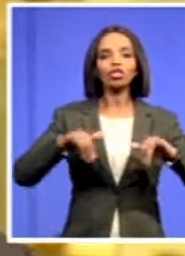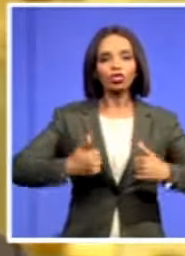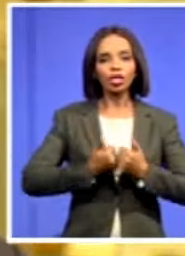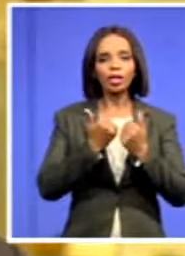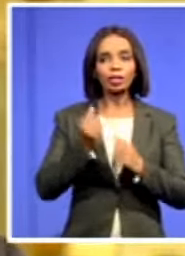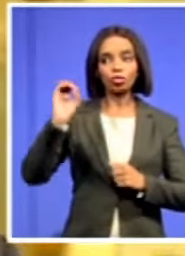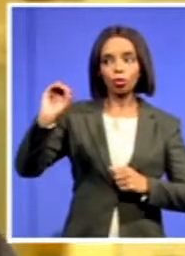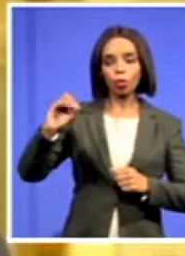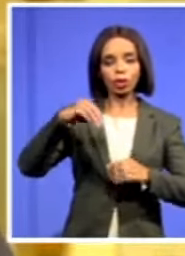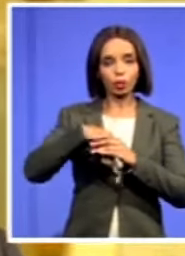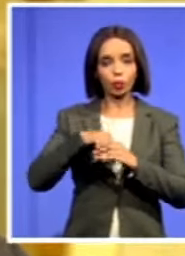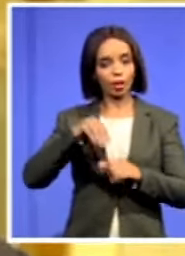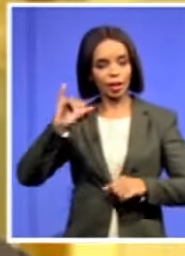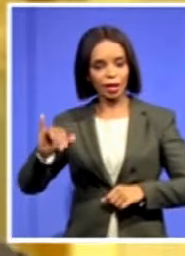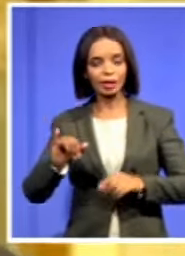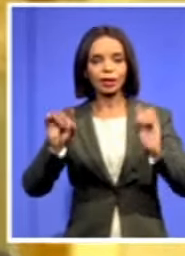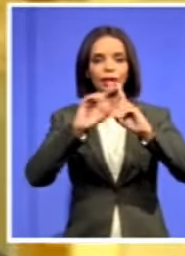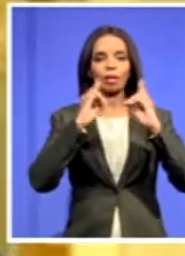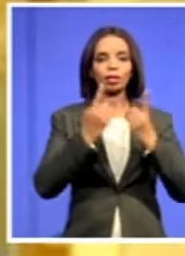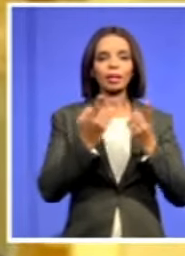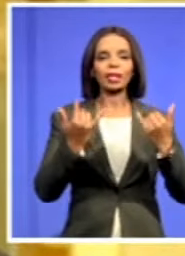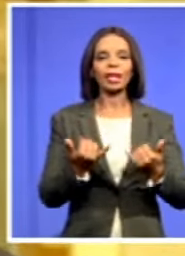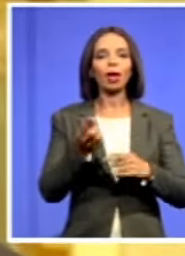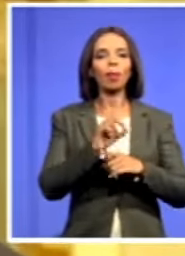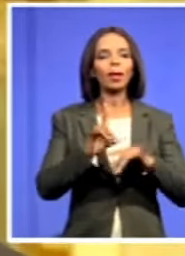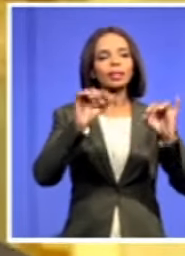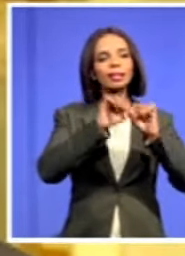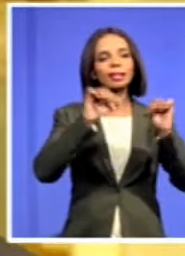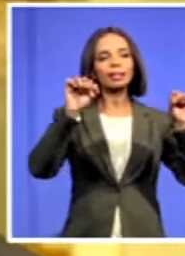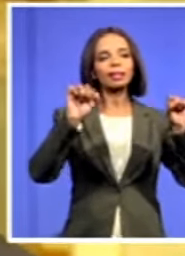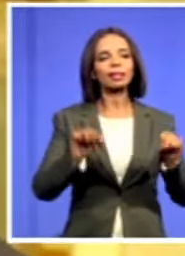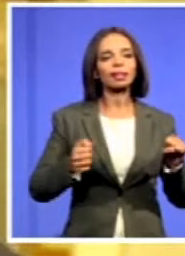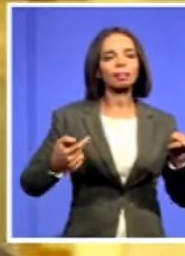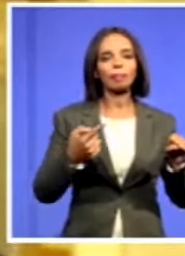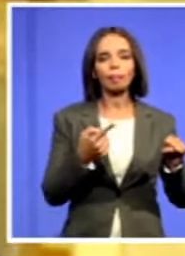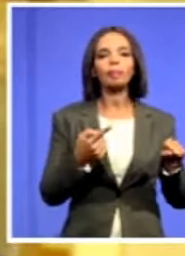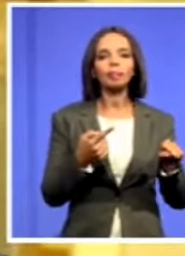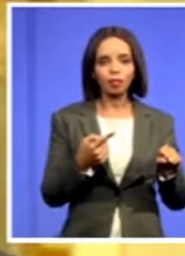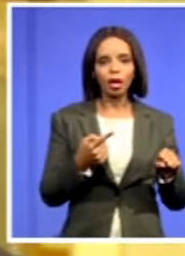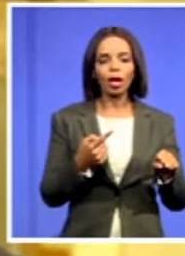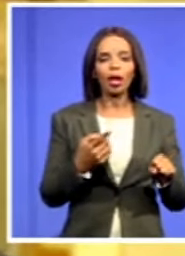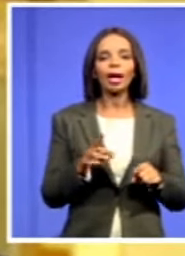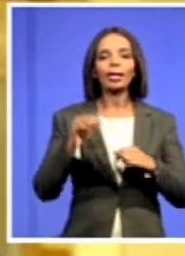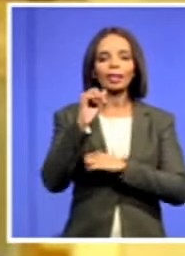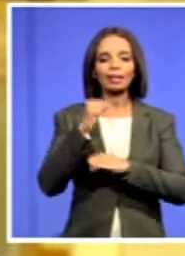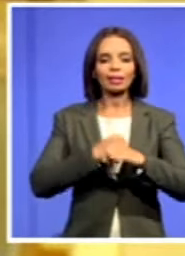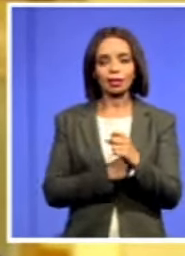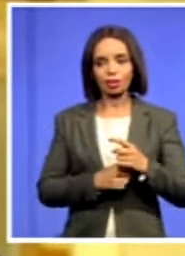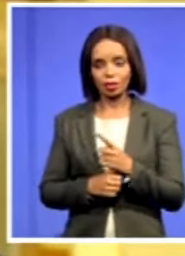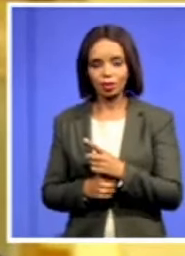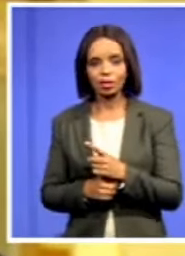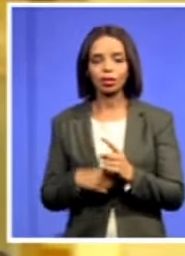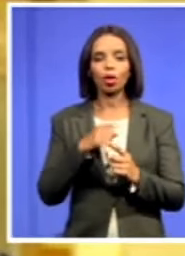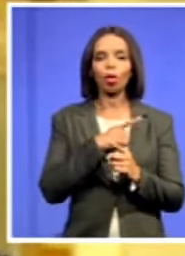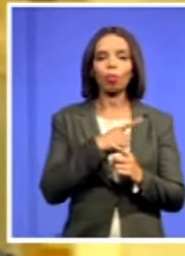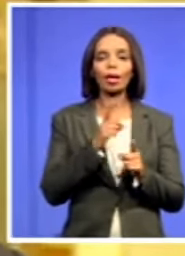more systemic and structural. Structural and systemic in the sense that to a large extent it was